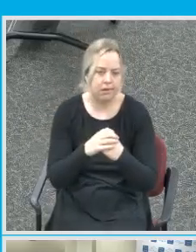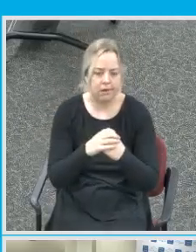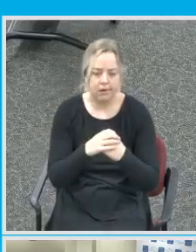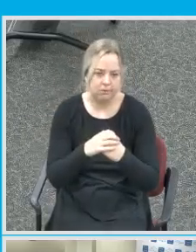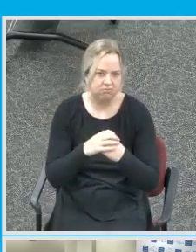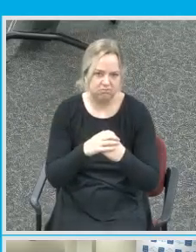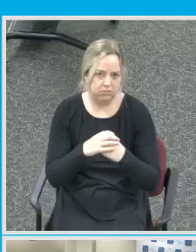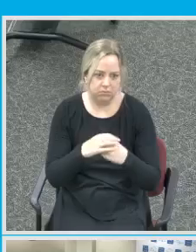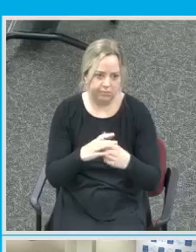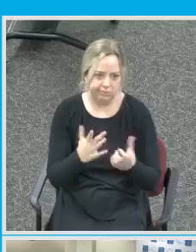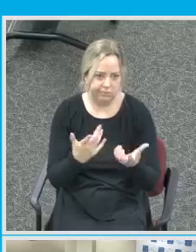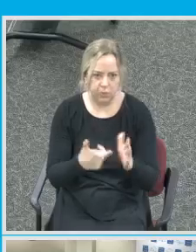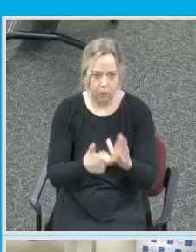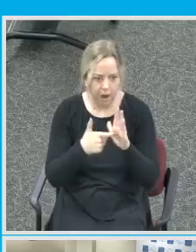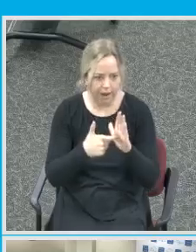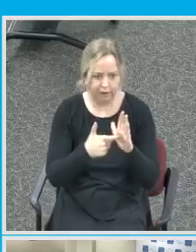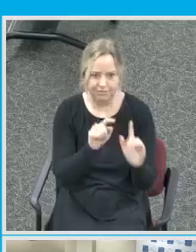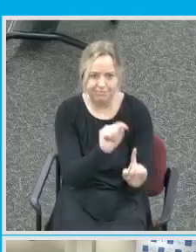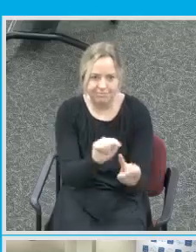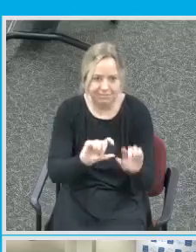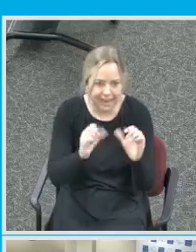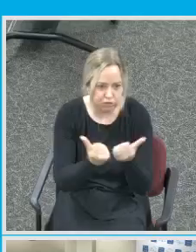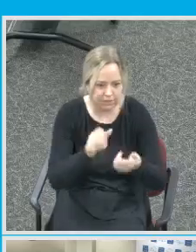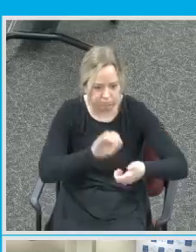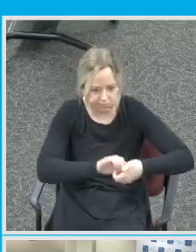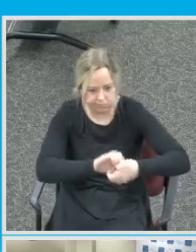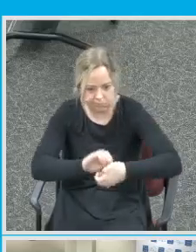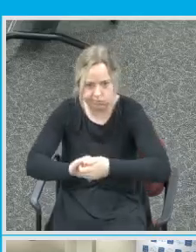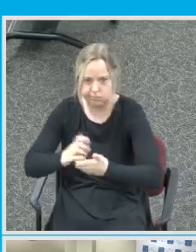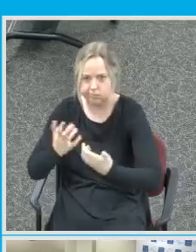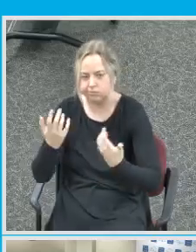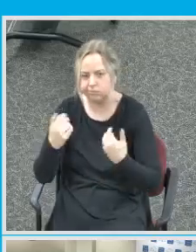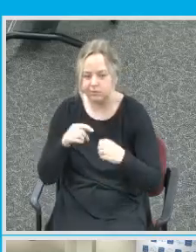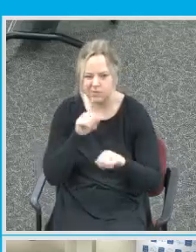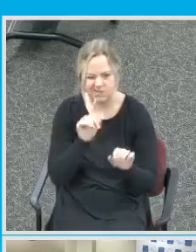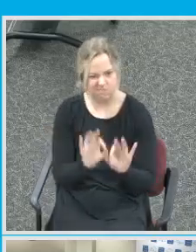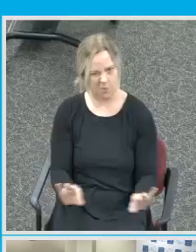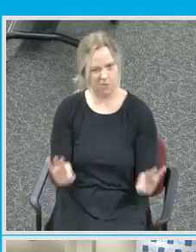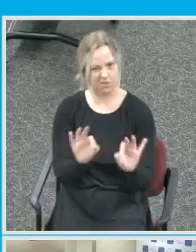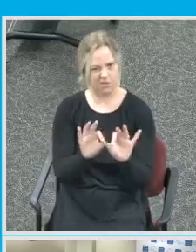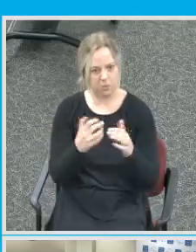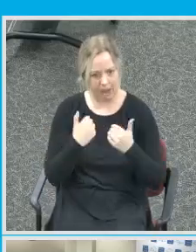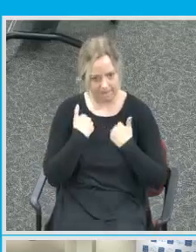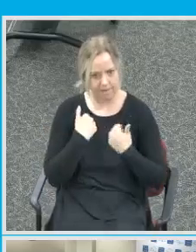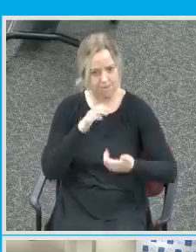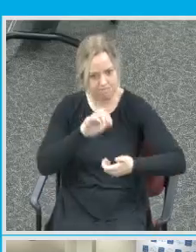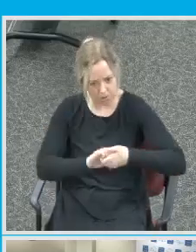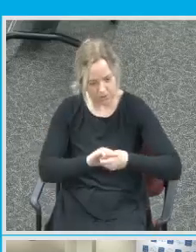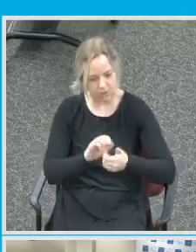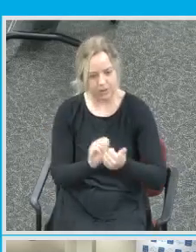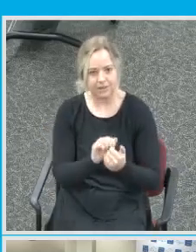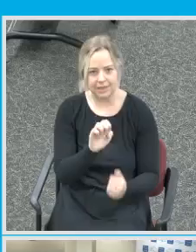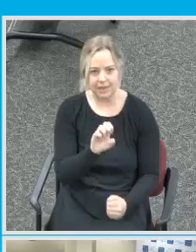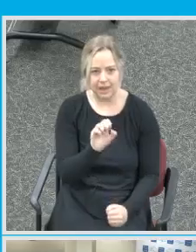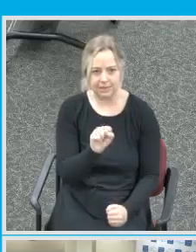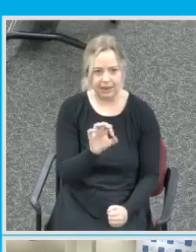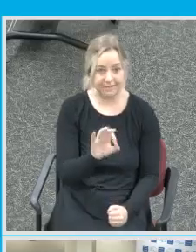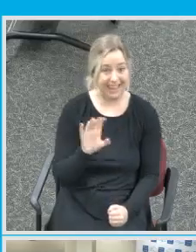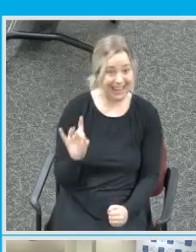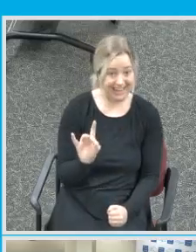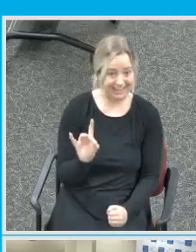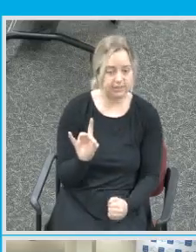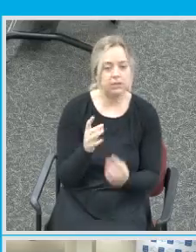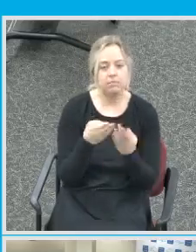transportation, public works, law enforcement, fire. And so it's so key for us to have partners with ESF 8, which is our public health